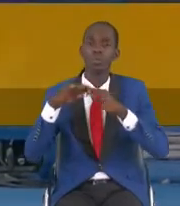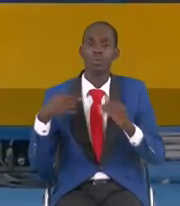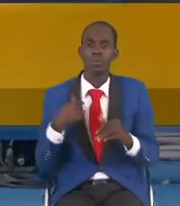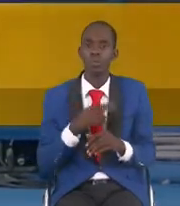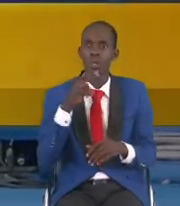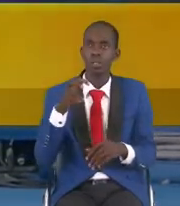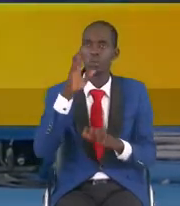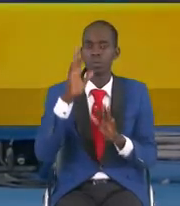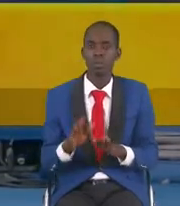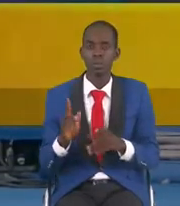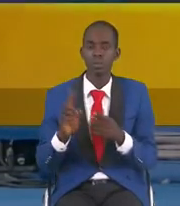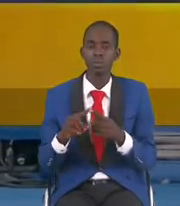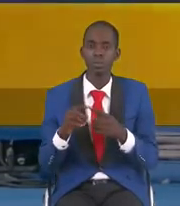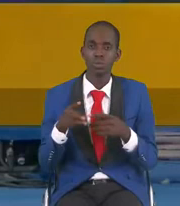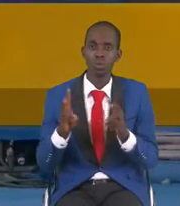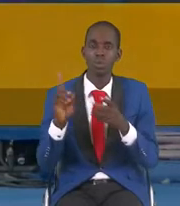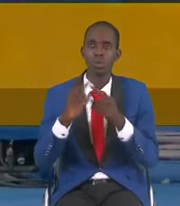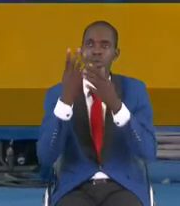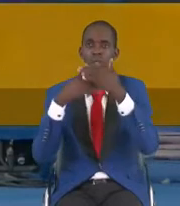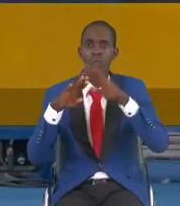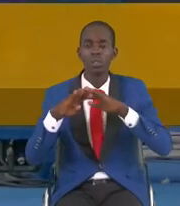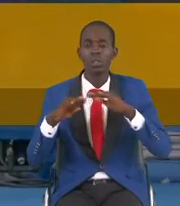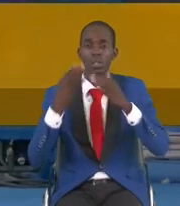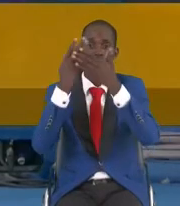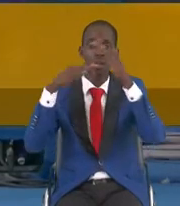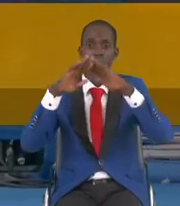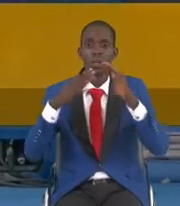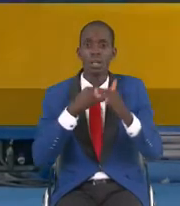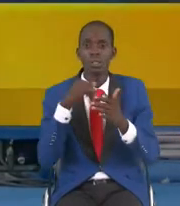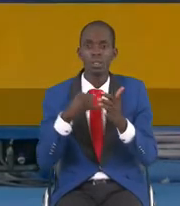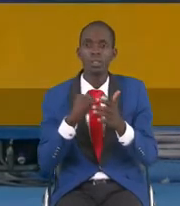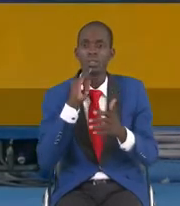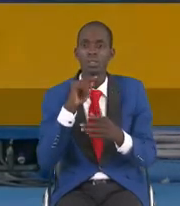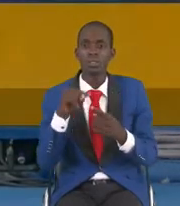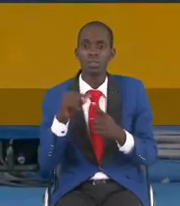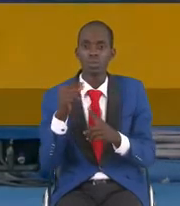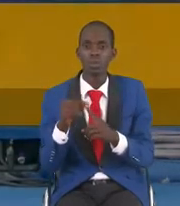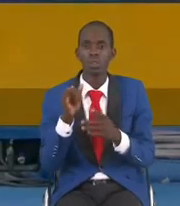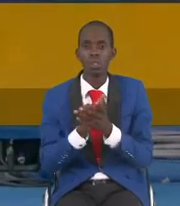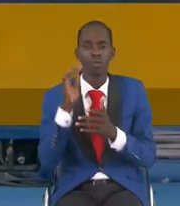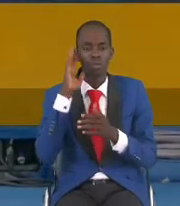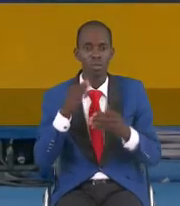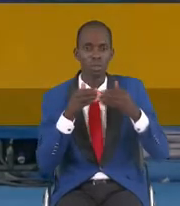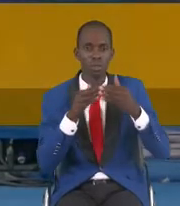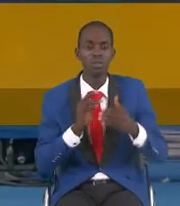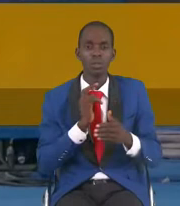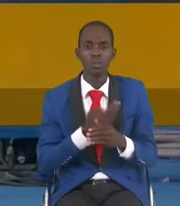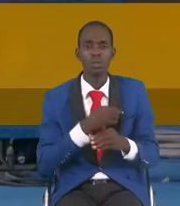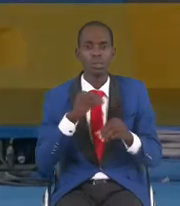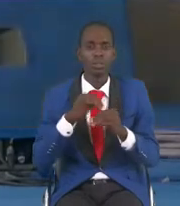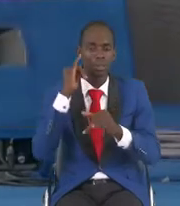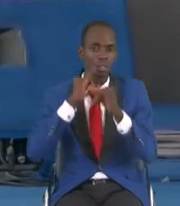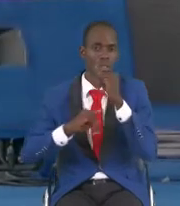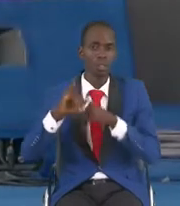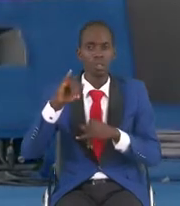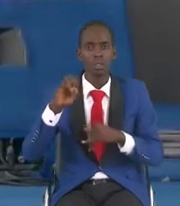to heaven, and it is this word that will guide us in Isaiah chapter 30, verse 20. And